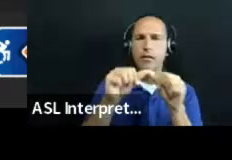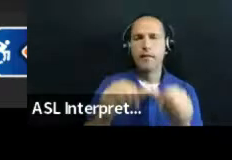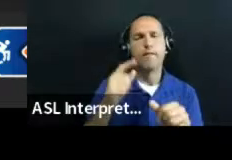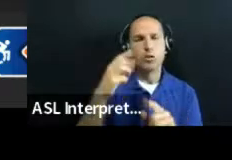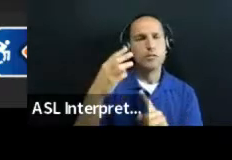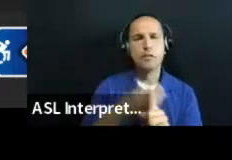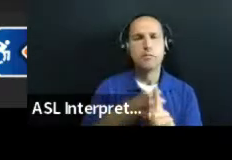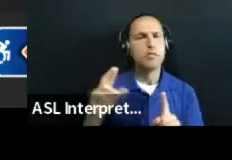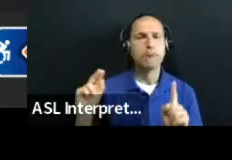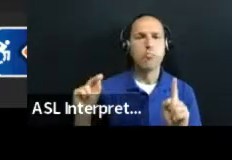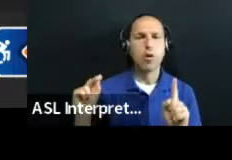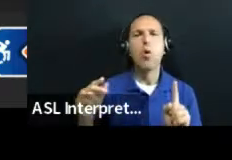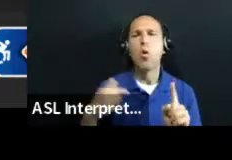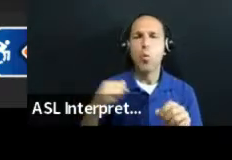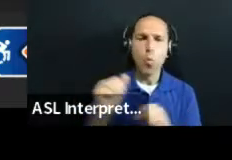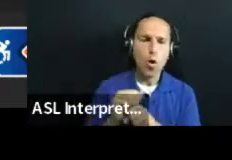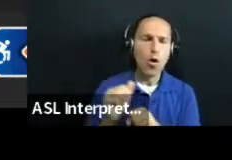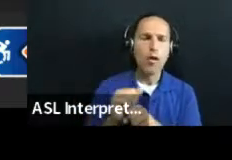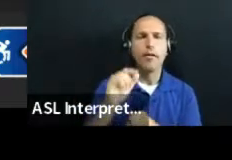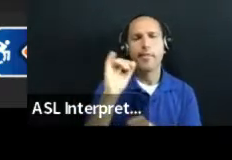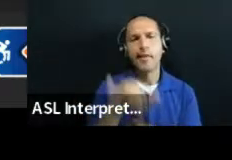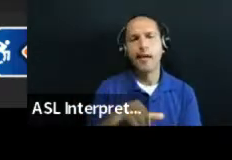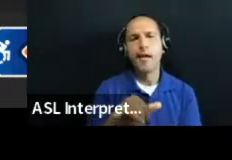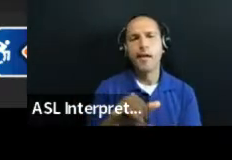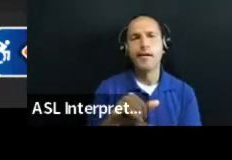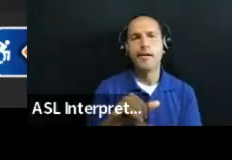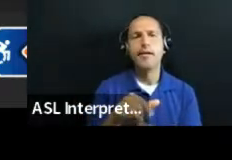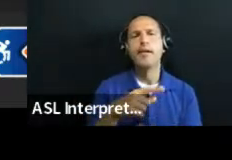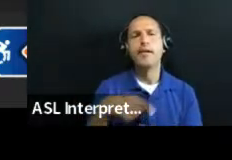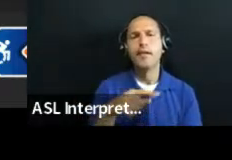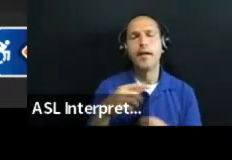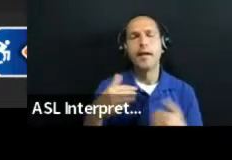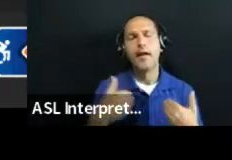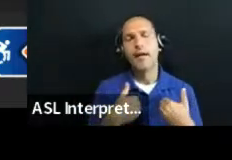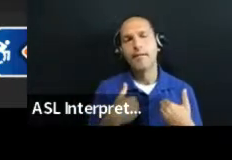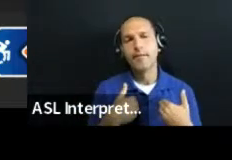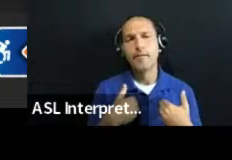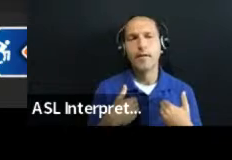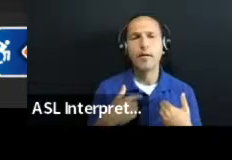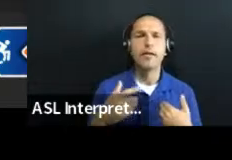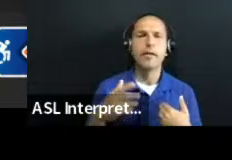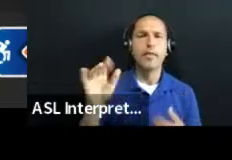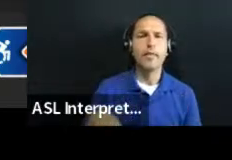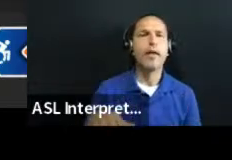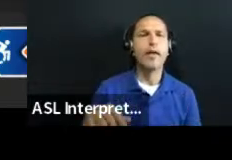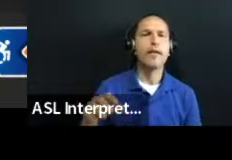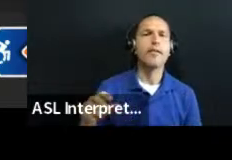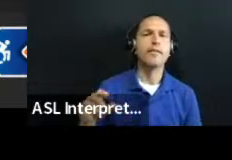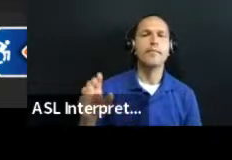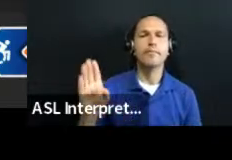months. We've been working on it when we have bandwidth to do so.